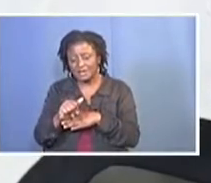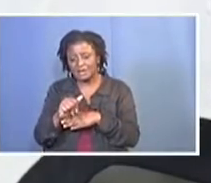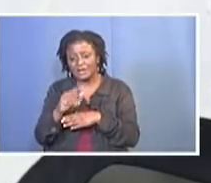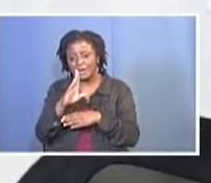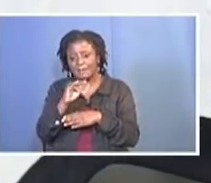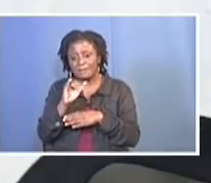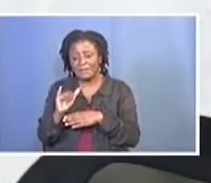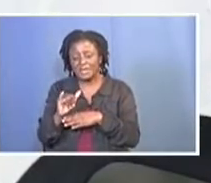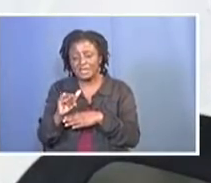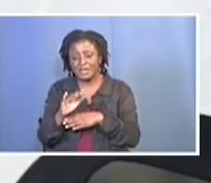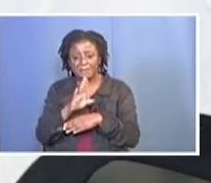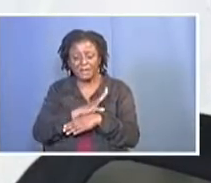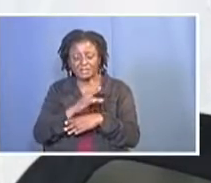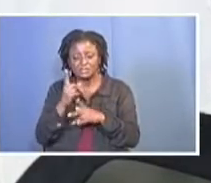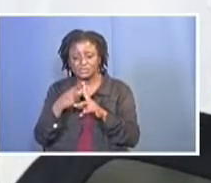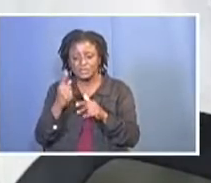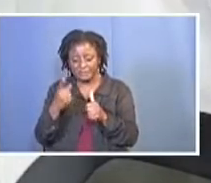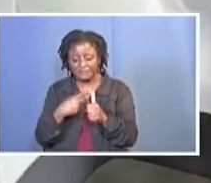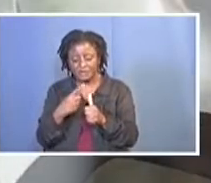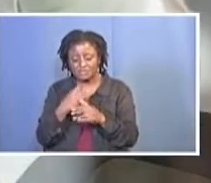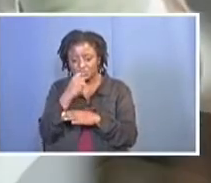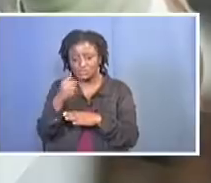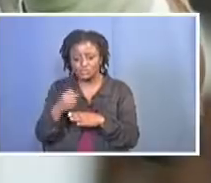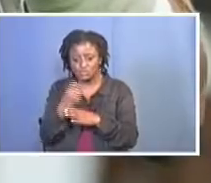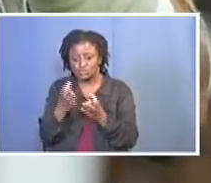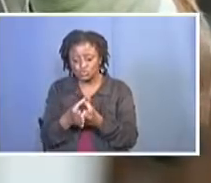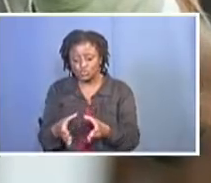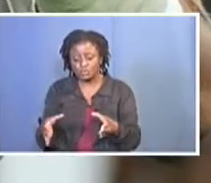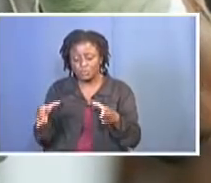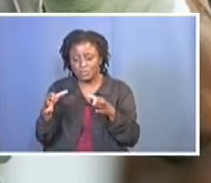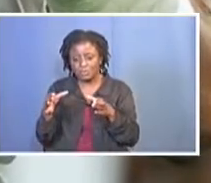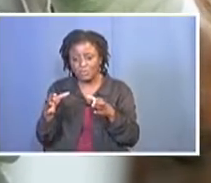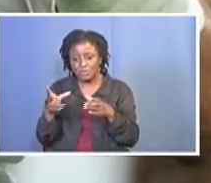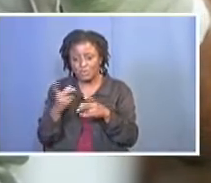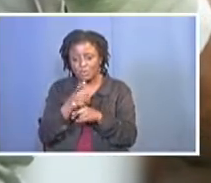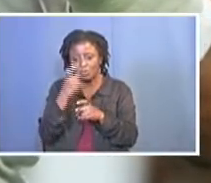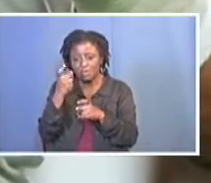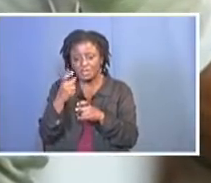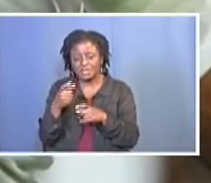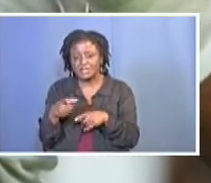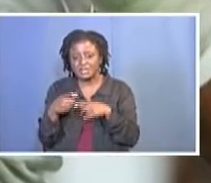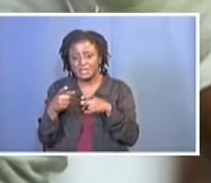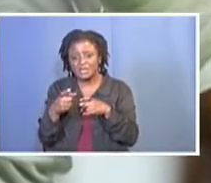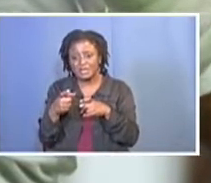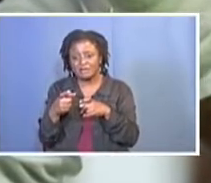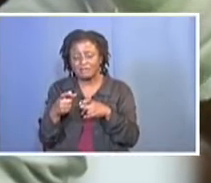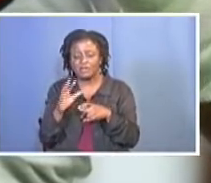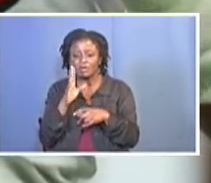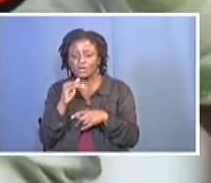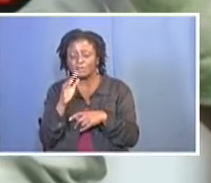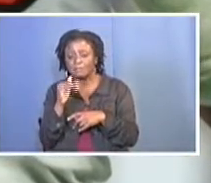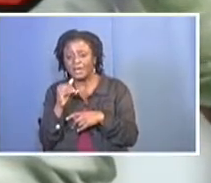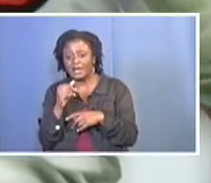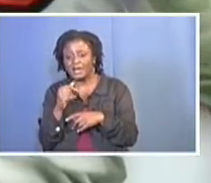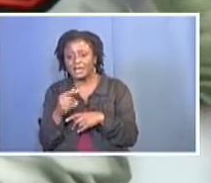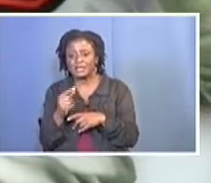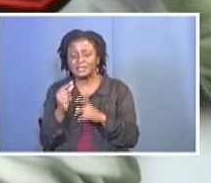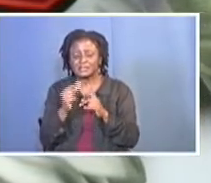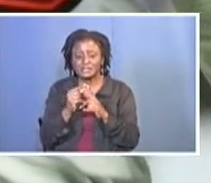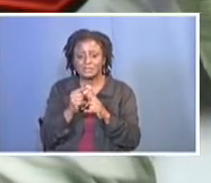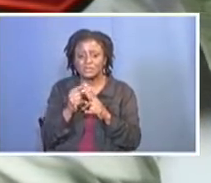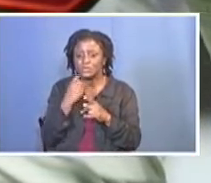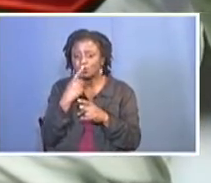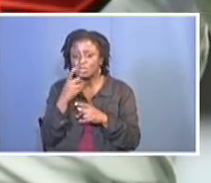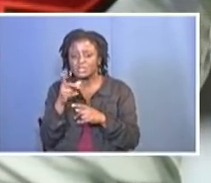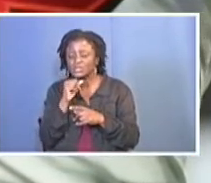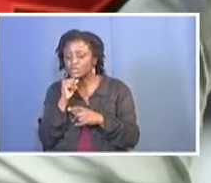turn of the century. As such, it would make sense he'd give them glaring mention in his official goodbye statement, but it's who he did not include that has raised